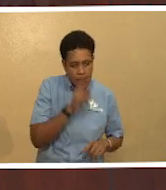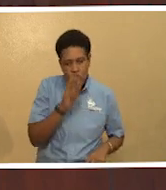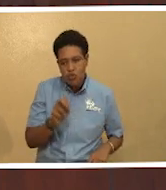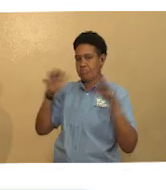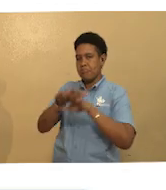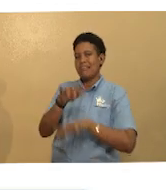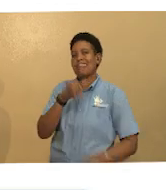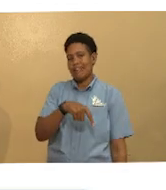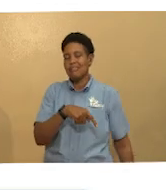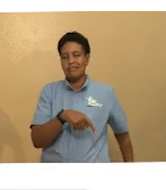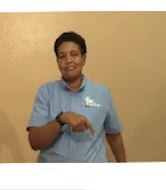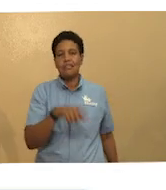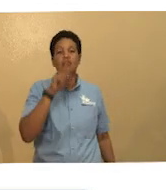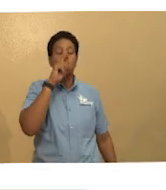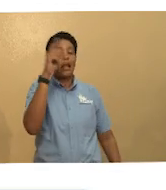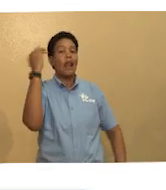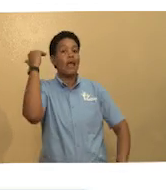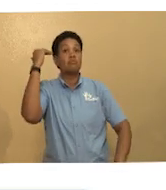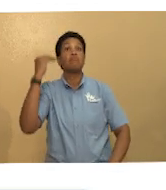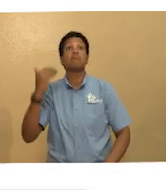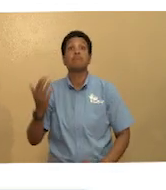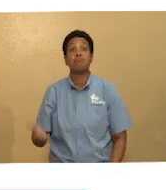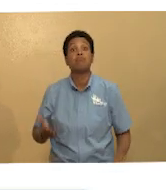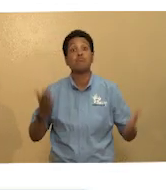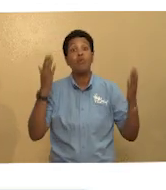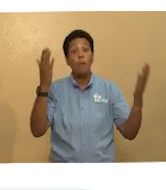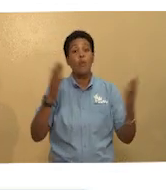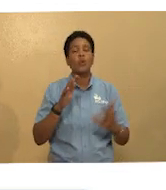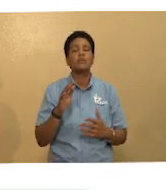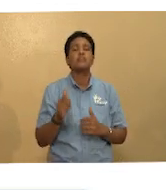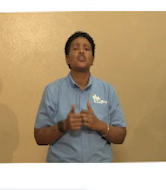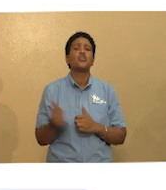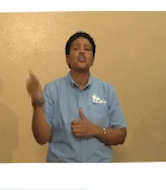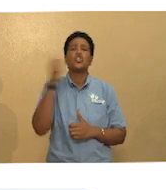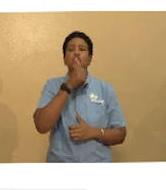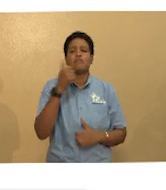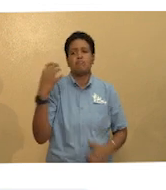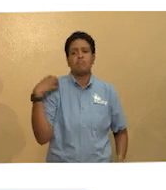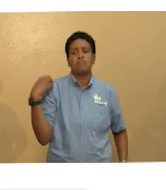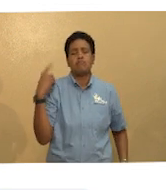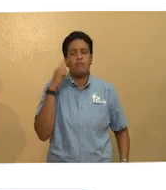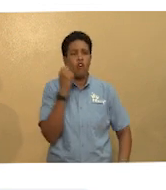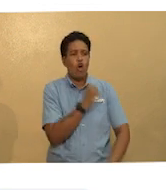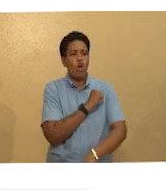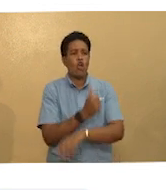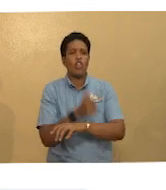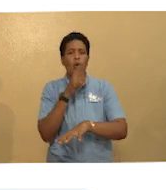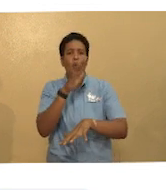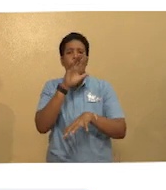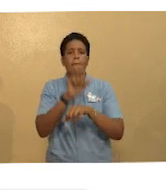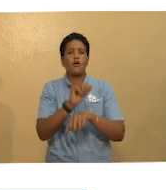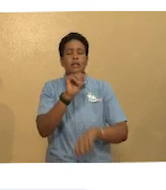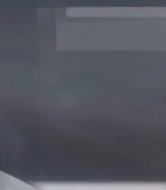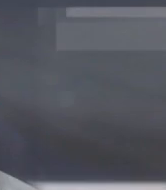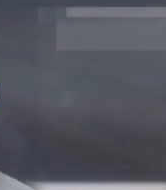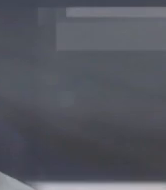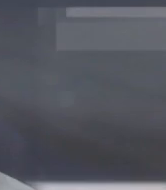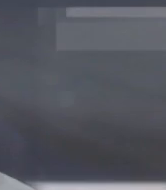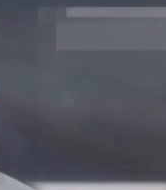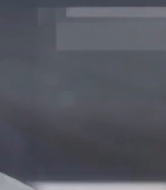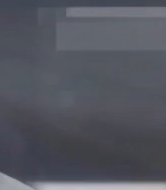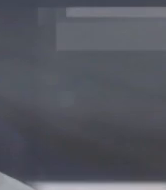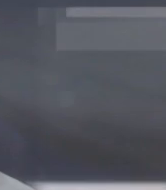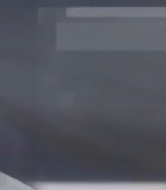the authority. The legislation makes provision for a voluntary and secure national identification system for Jamaica. The